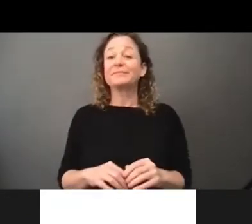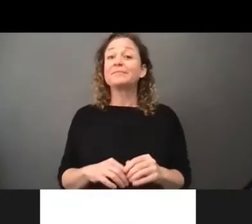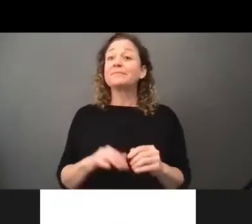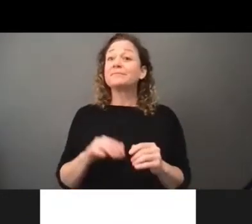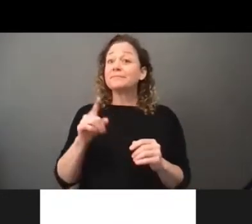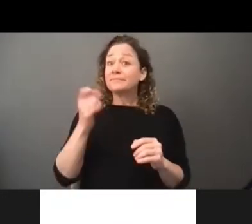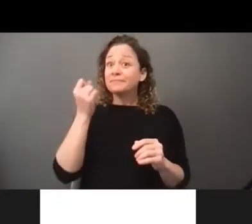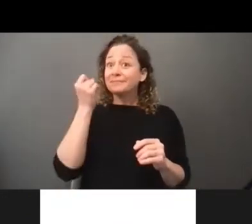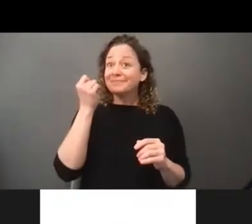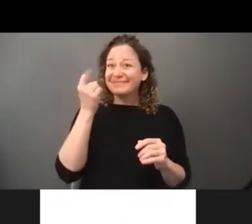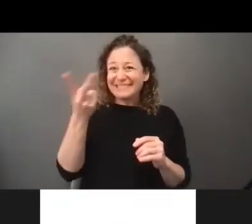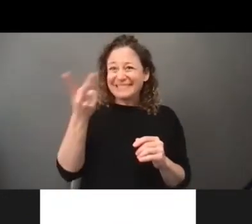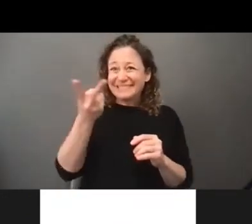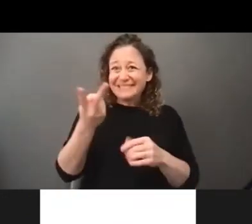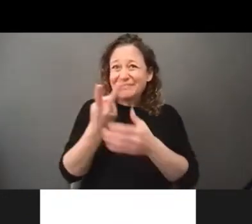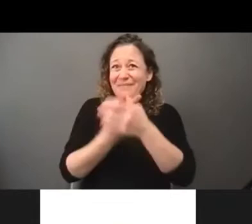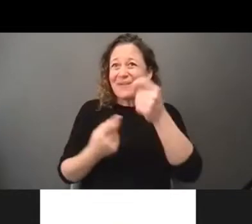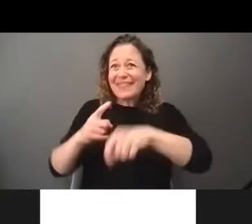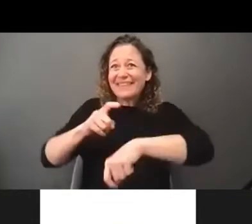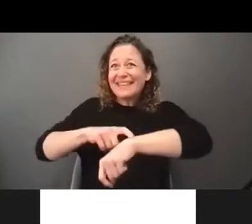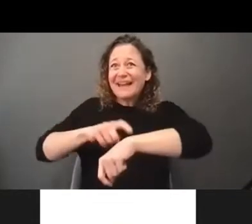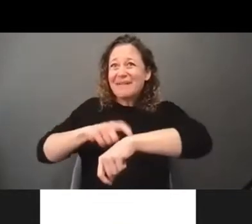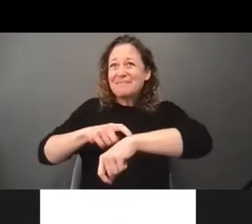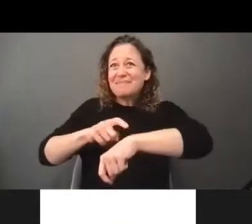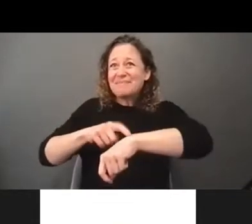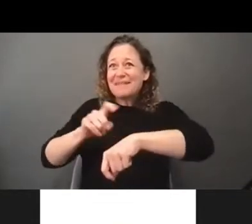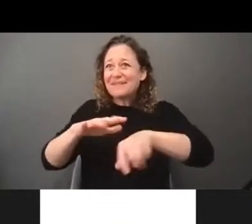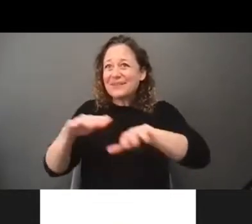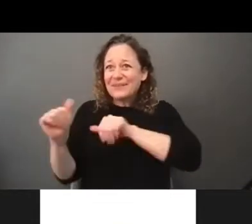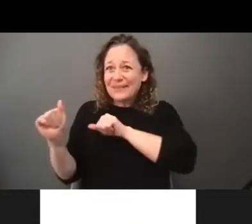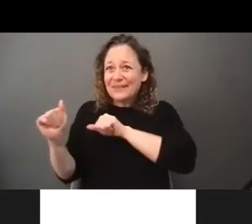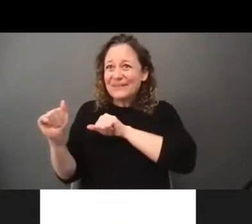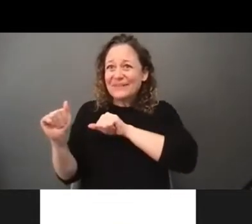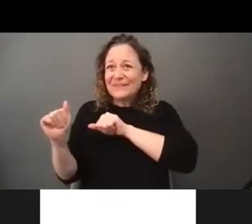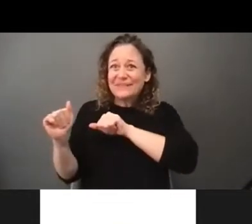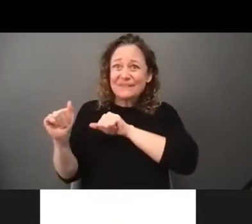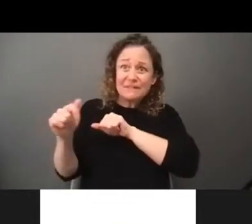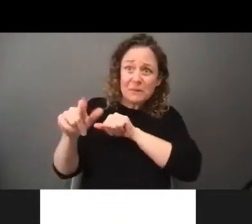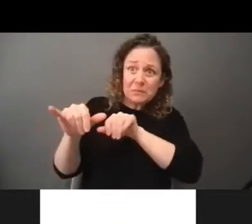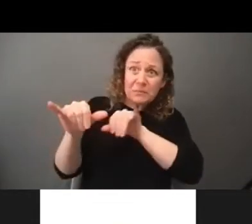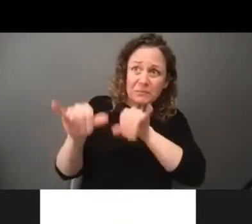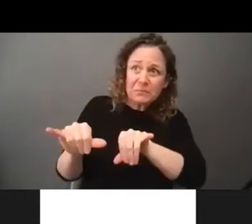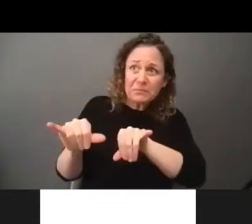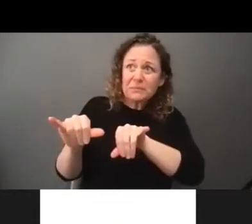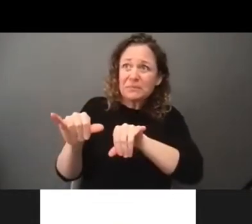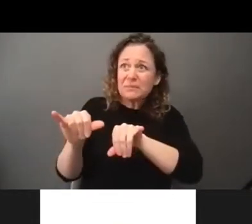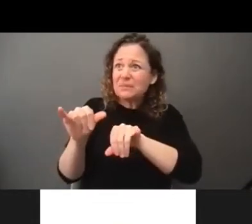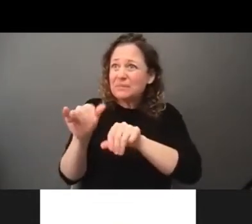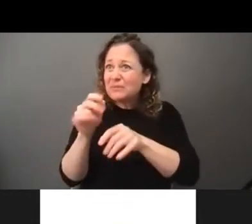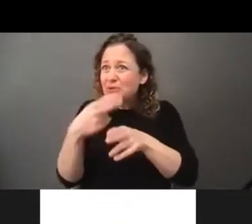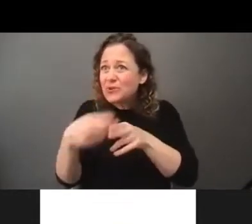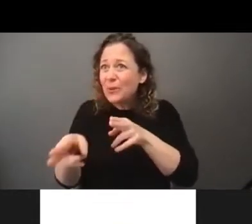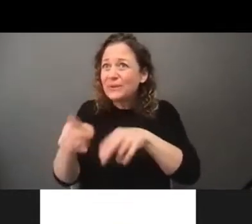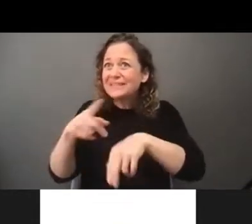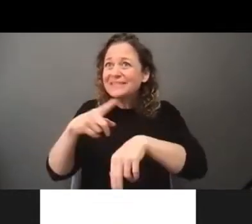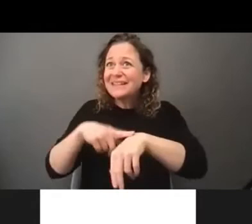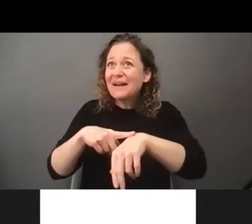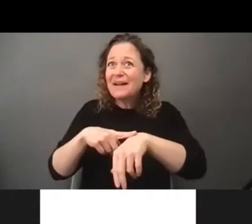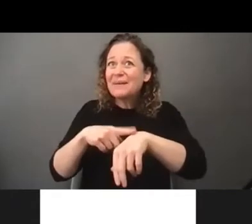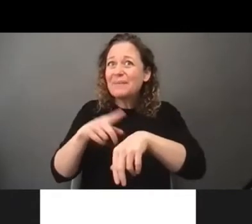correct? Yes. Will you be able to stay for a little bit longer, Banya, or are